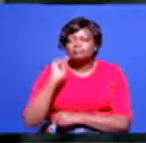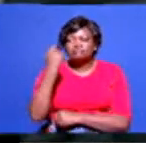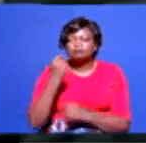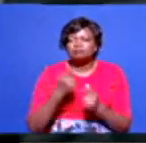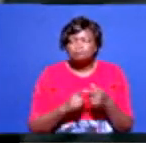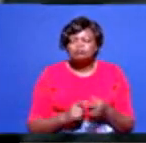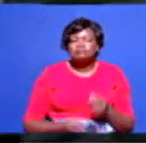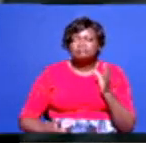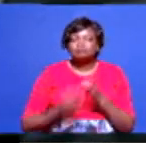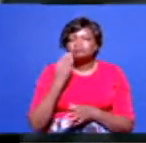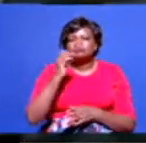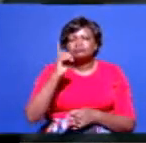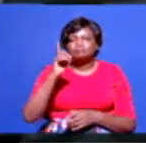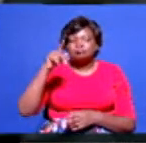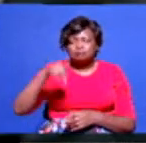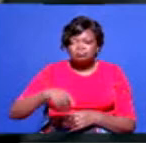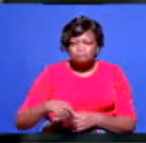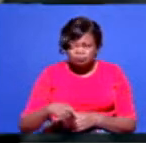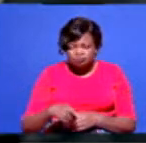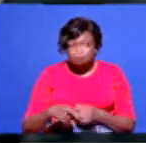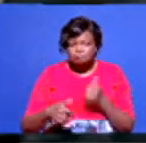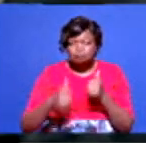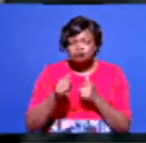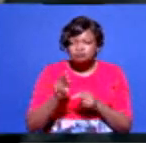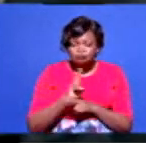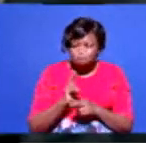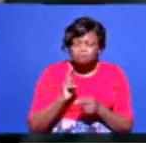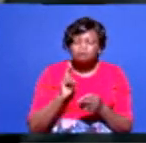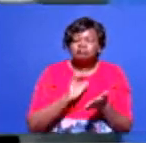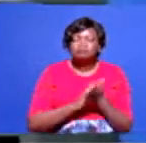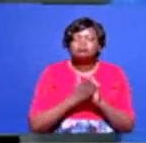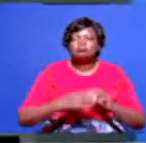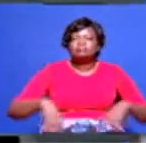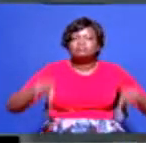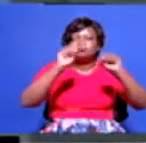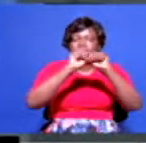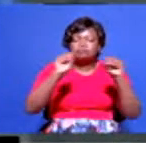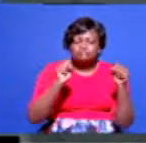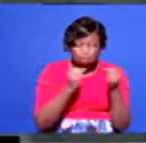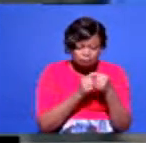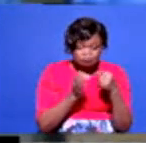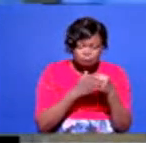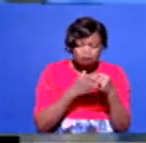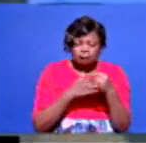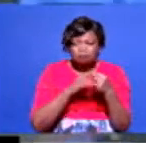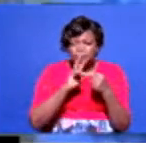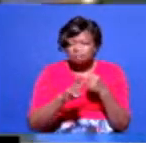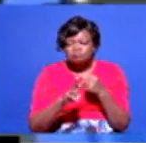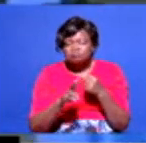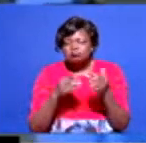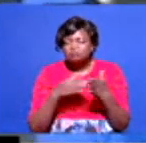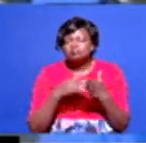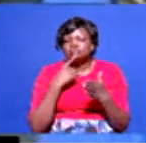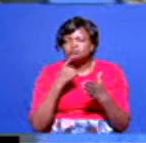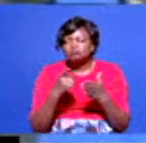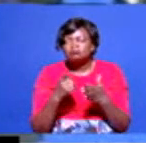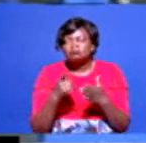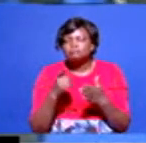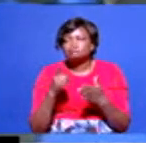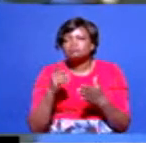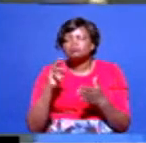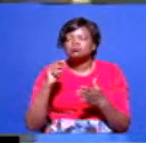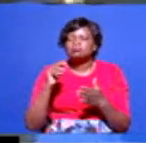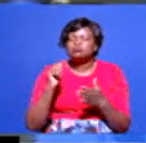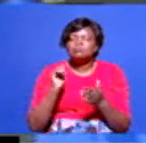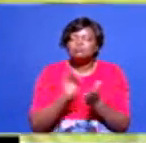Party, DP, with which he used to vie for presidency in 1992 against Moi, Kenneth Matiba, and